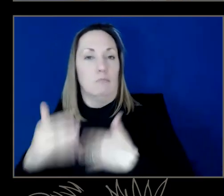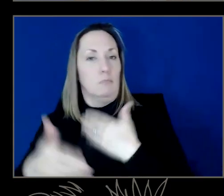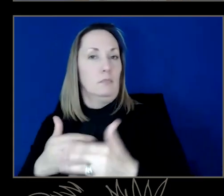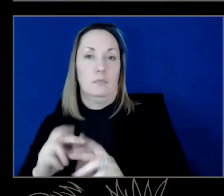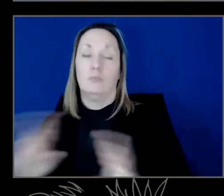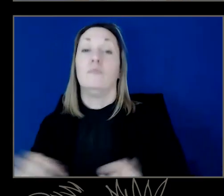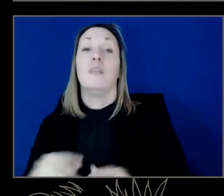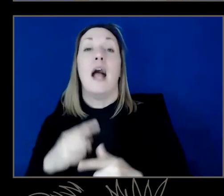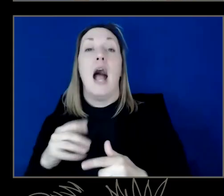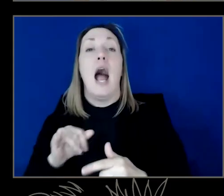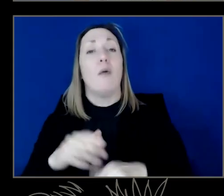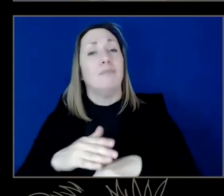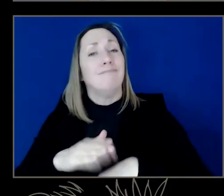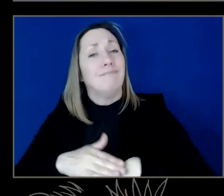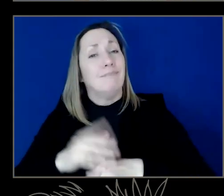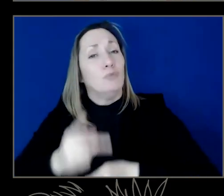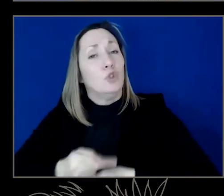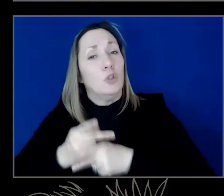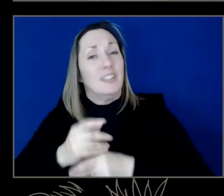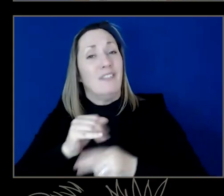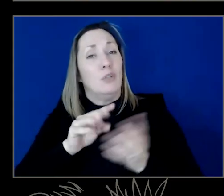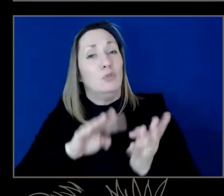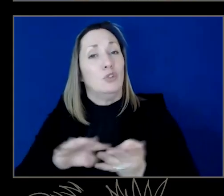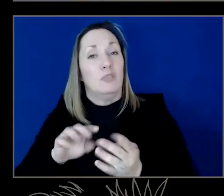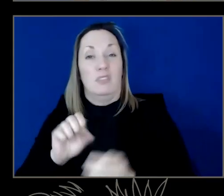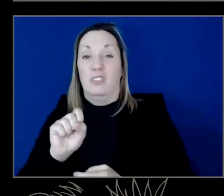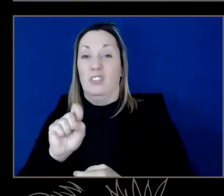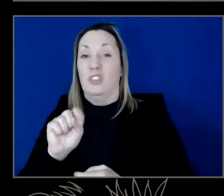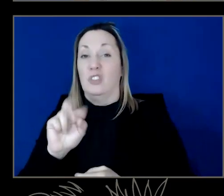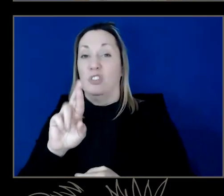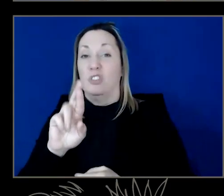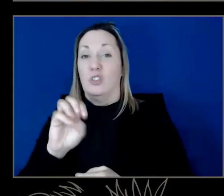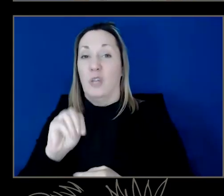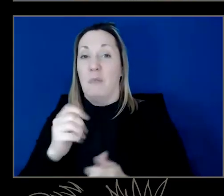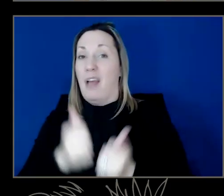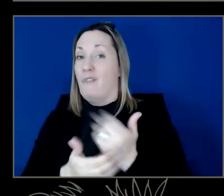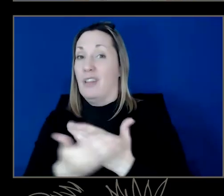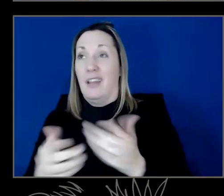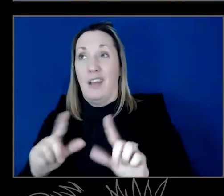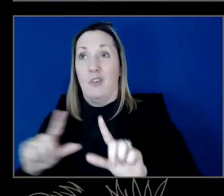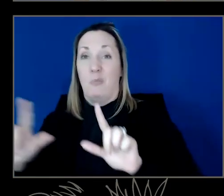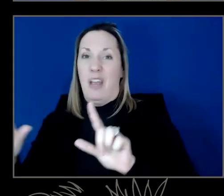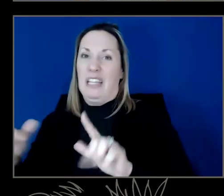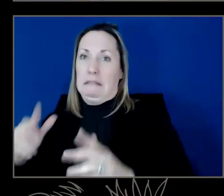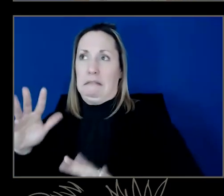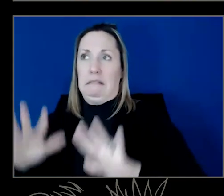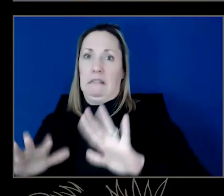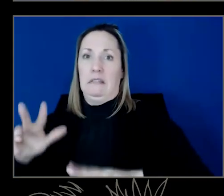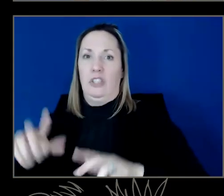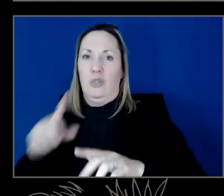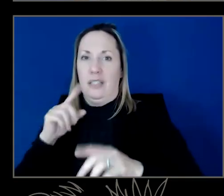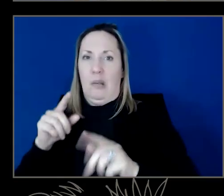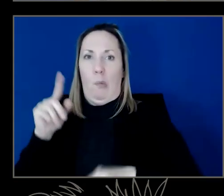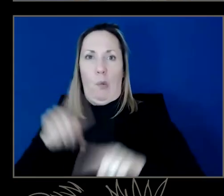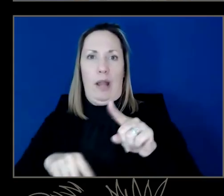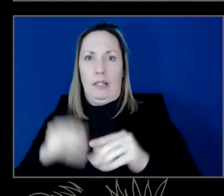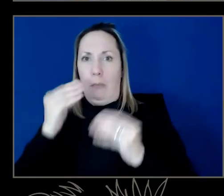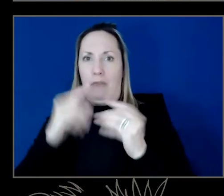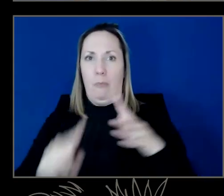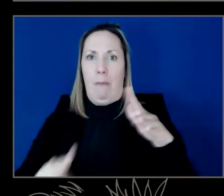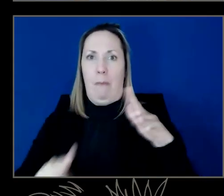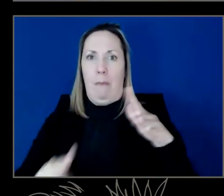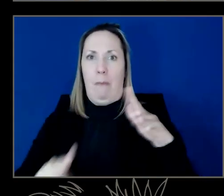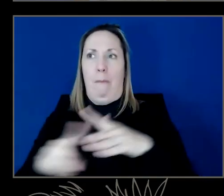judiciously. If you stream everything on your page, your UI could get a little janky, and you'll see pieces of data just popping in everywhere. Not the